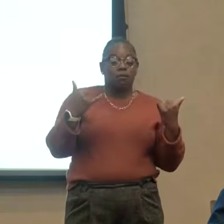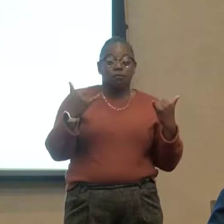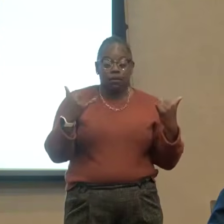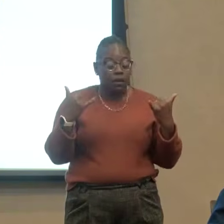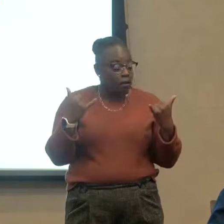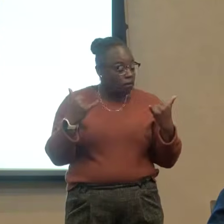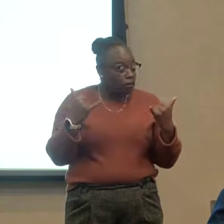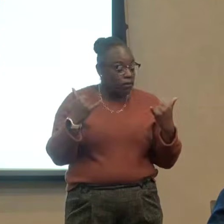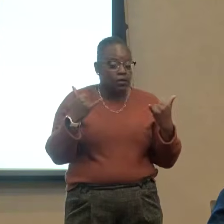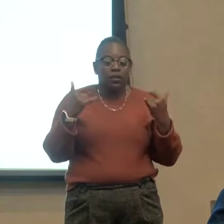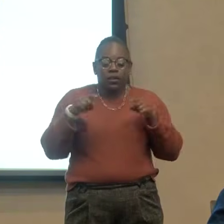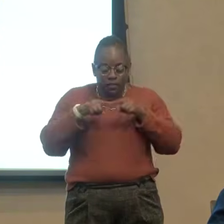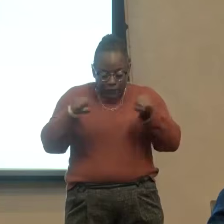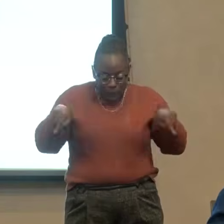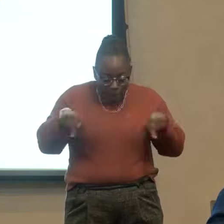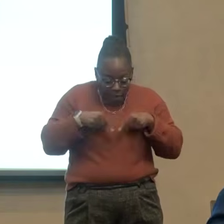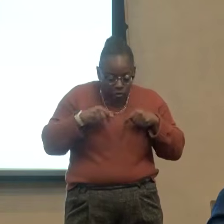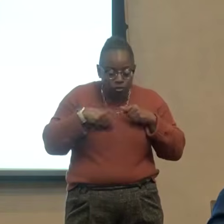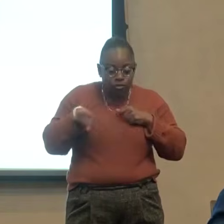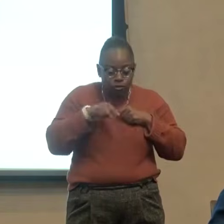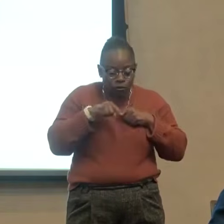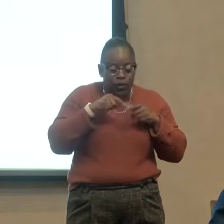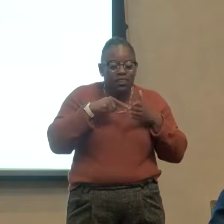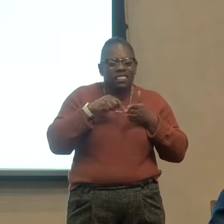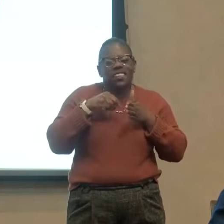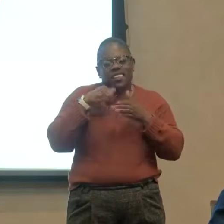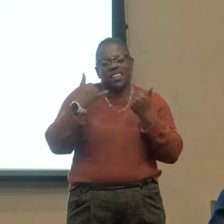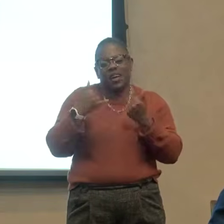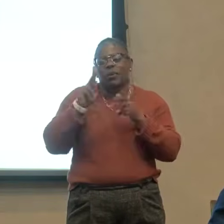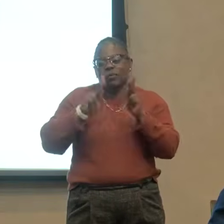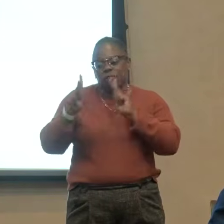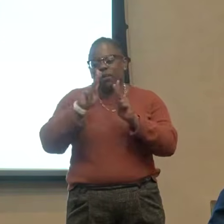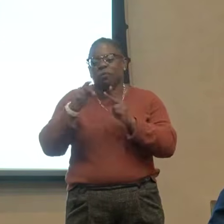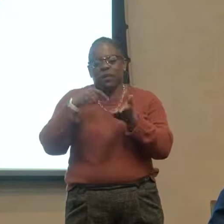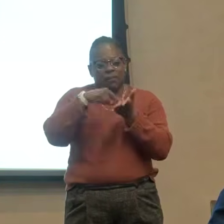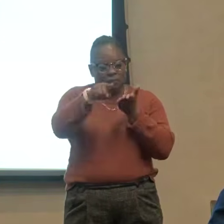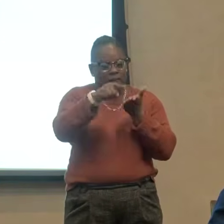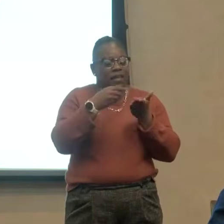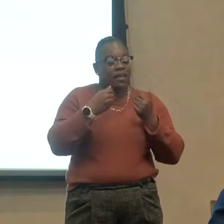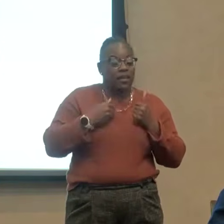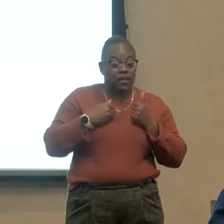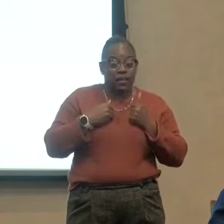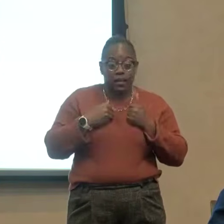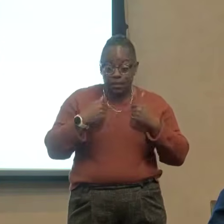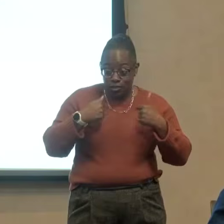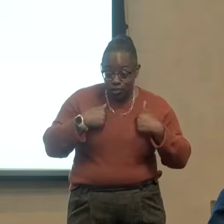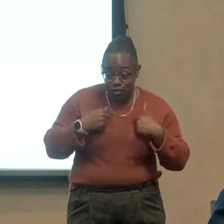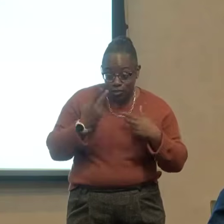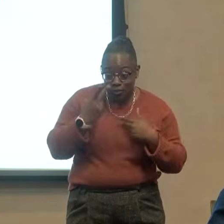to put these in panels so that they will be affordable. Am I seeing new